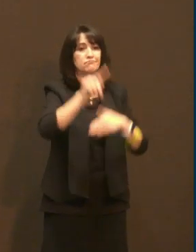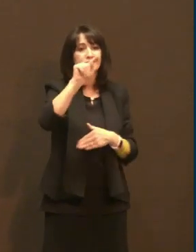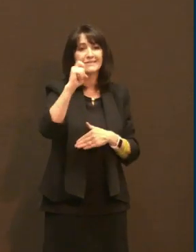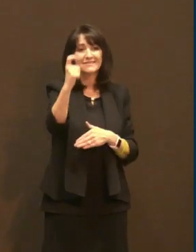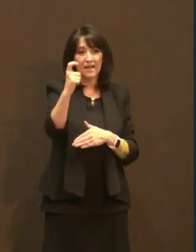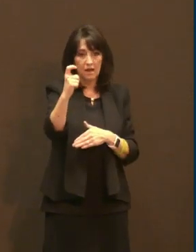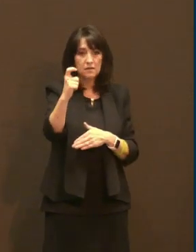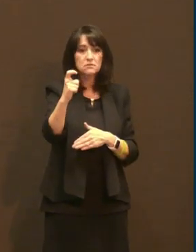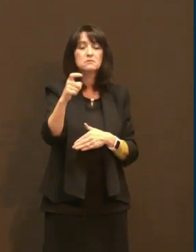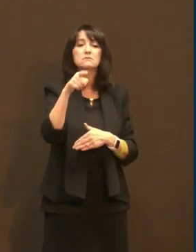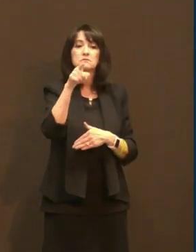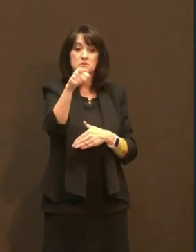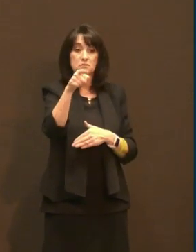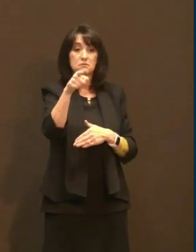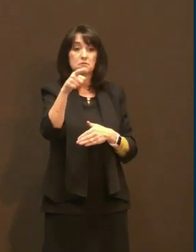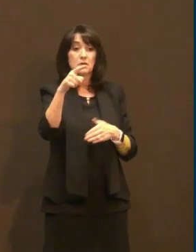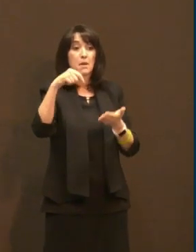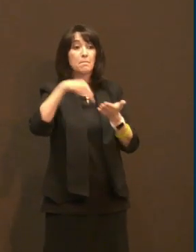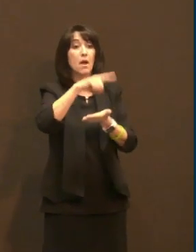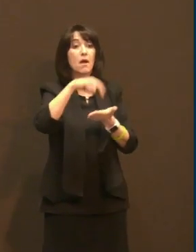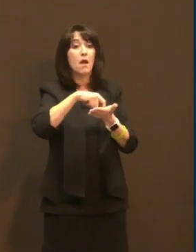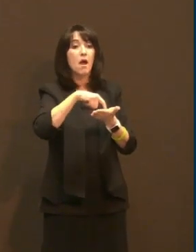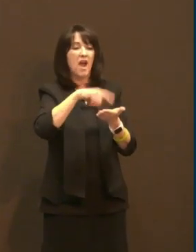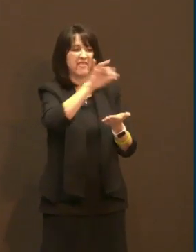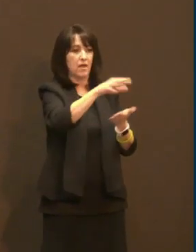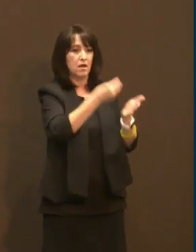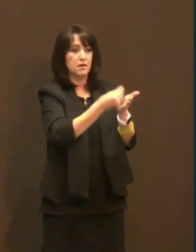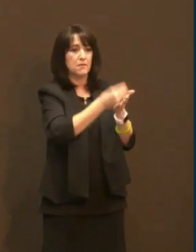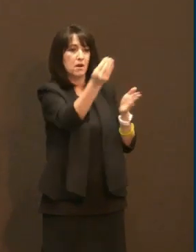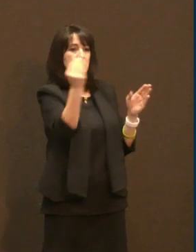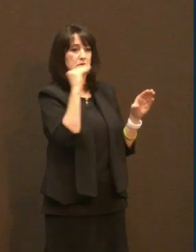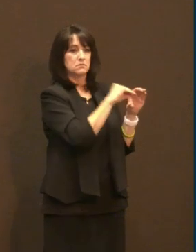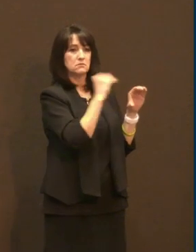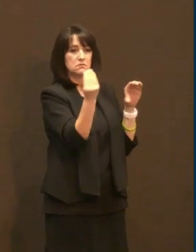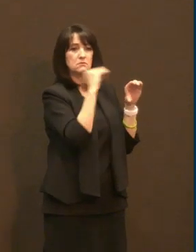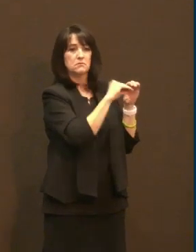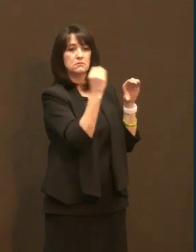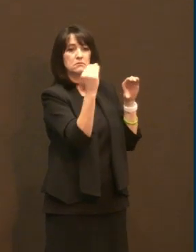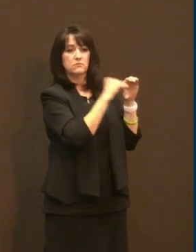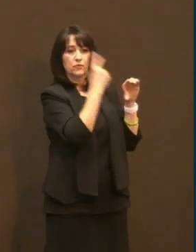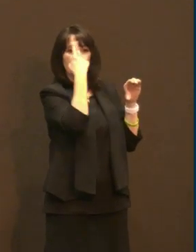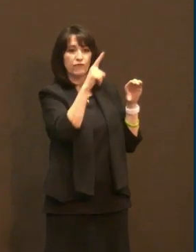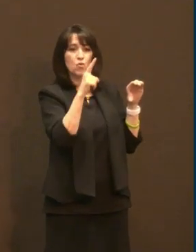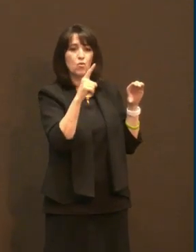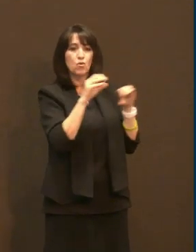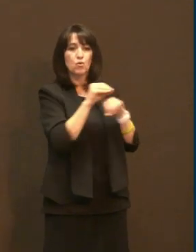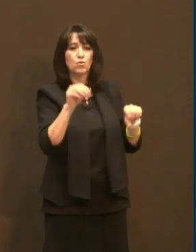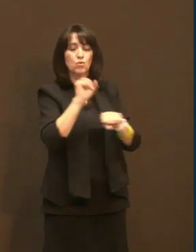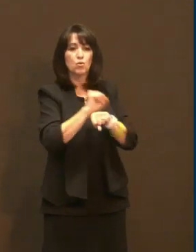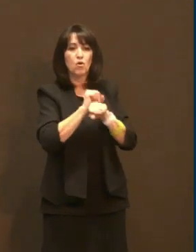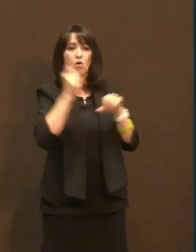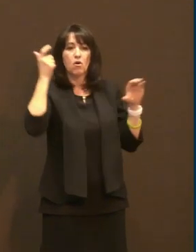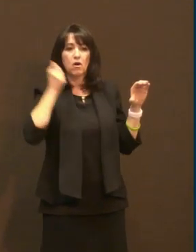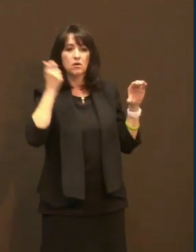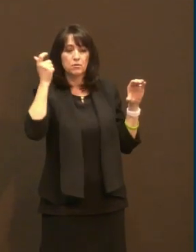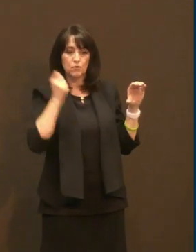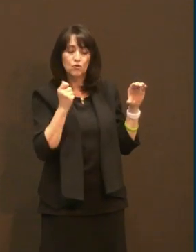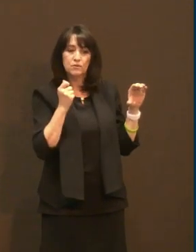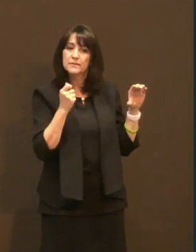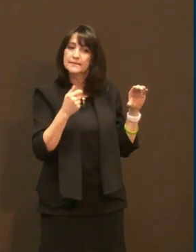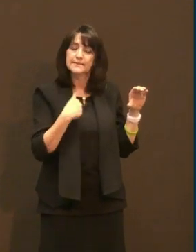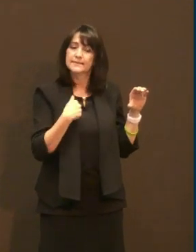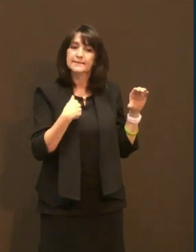time when they don't have revenue to do that, and so it'd be counterproductive. So being able to use those federal resources to